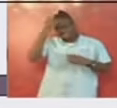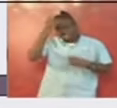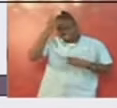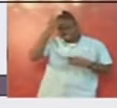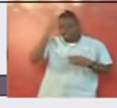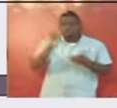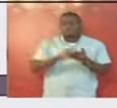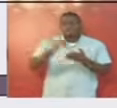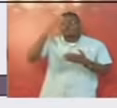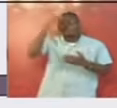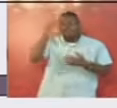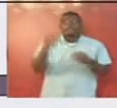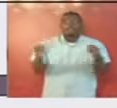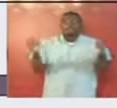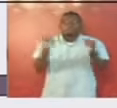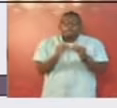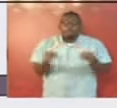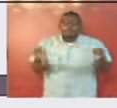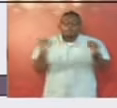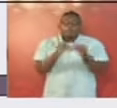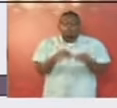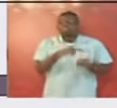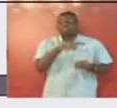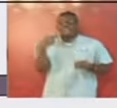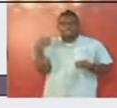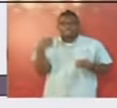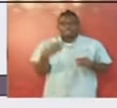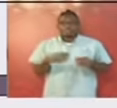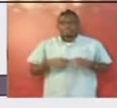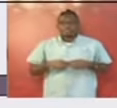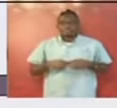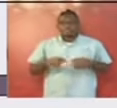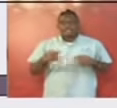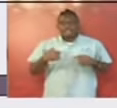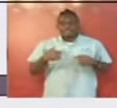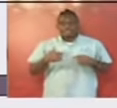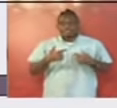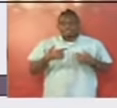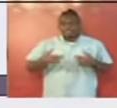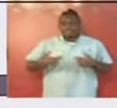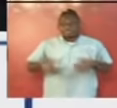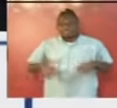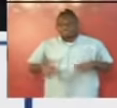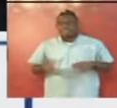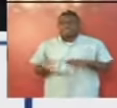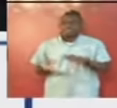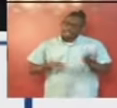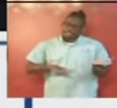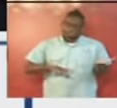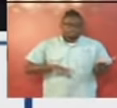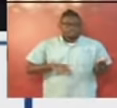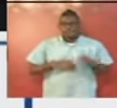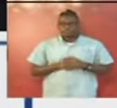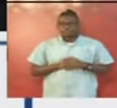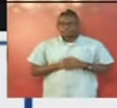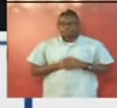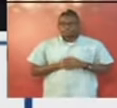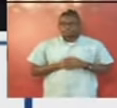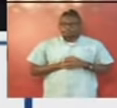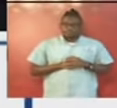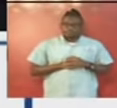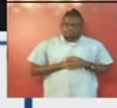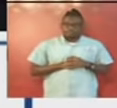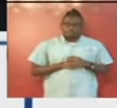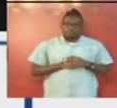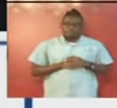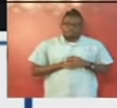at a risk for pneumonia, lung failure, and death. So septic shock and multi-organ failure.